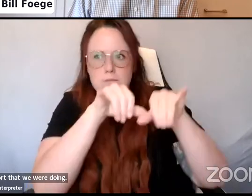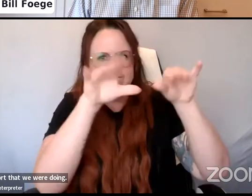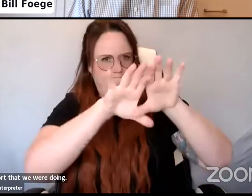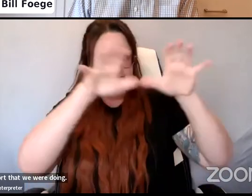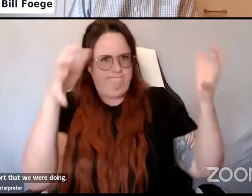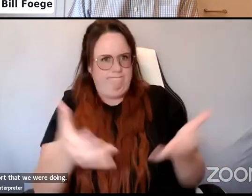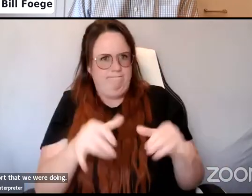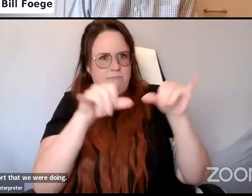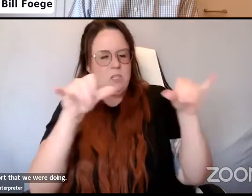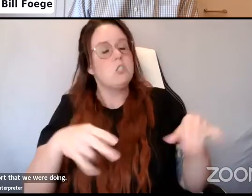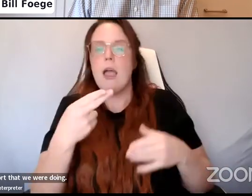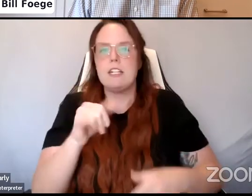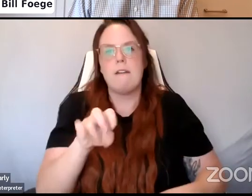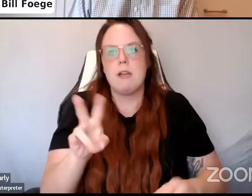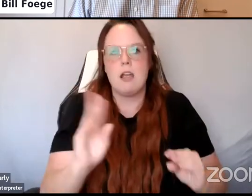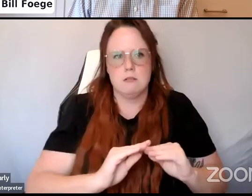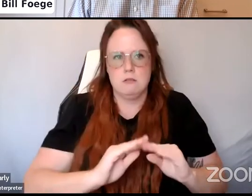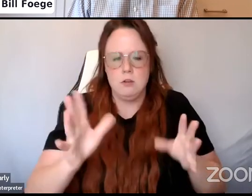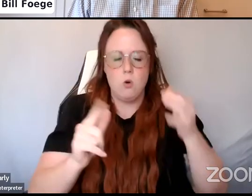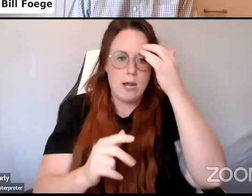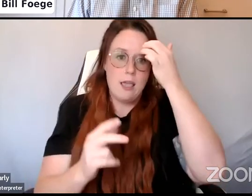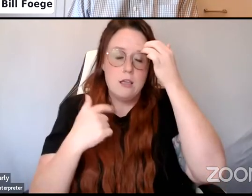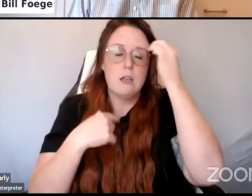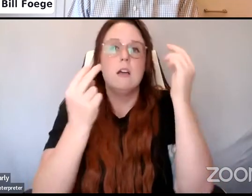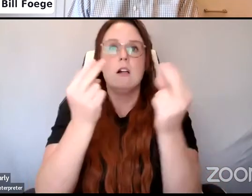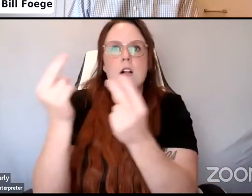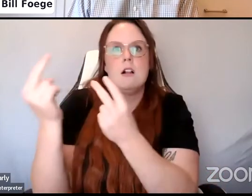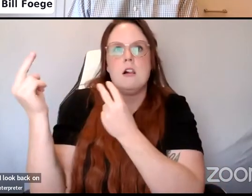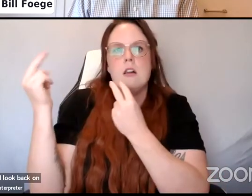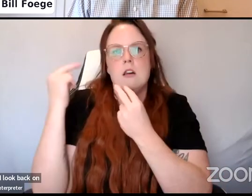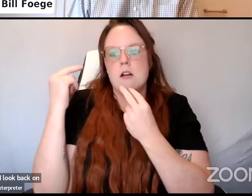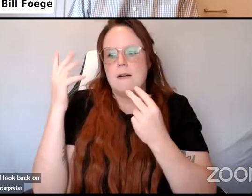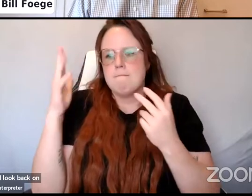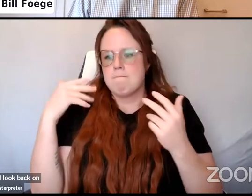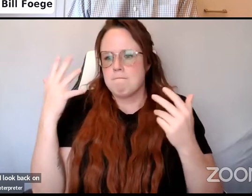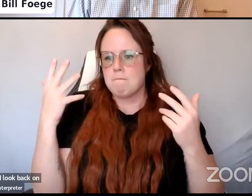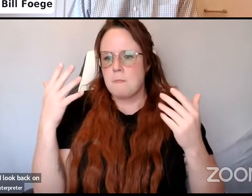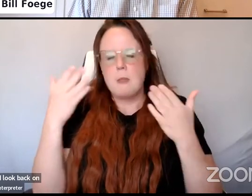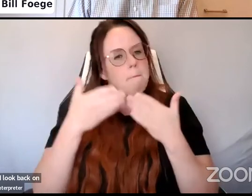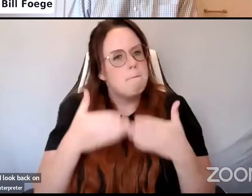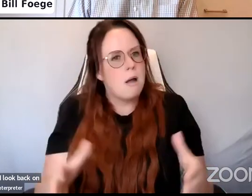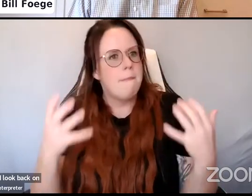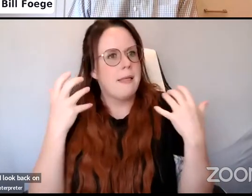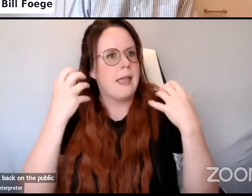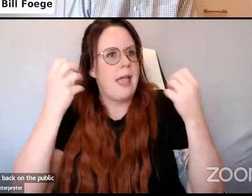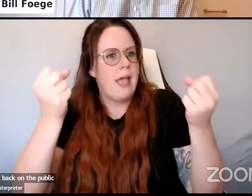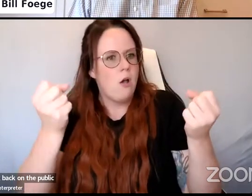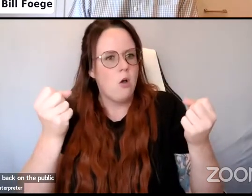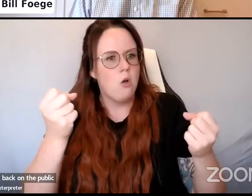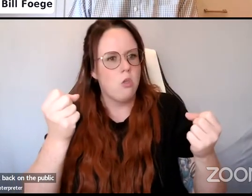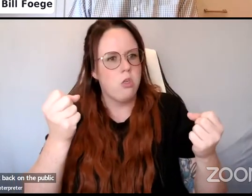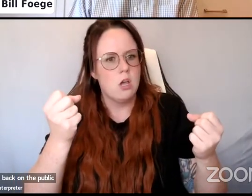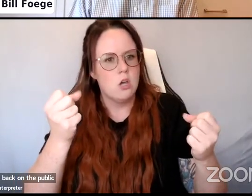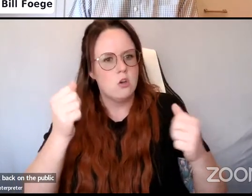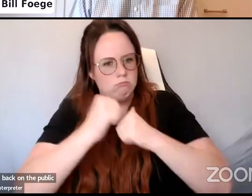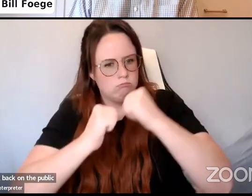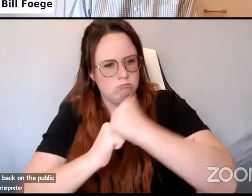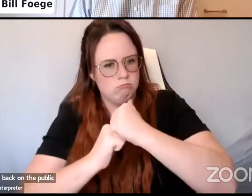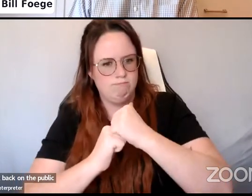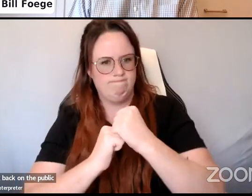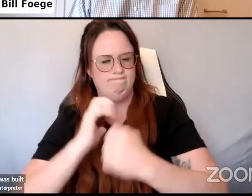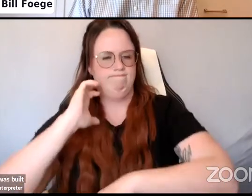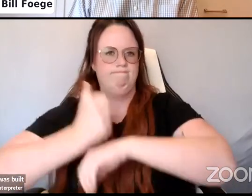clearly when I look back on the public health infrastructure that was built